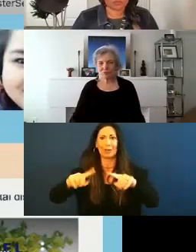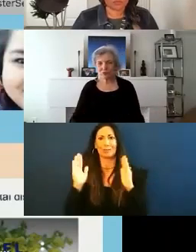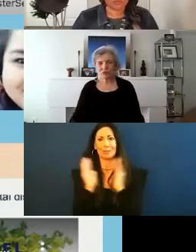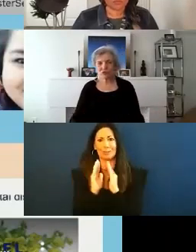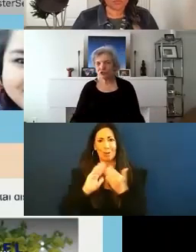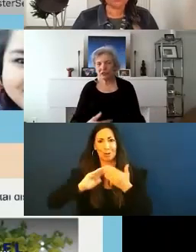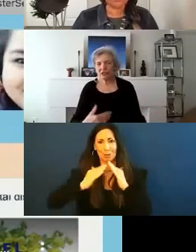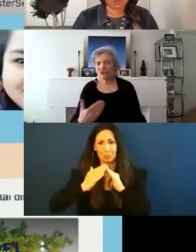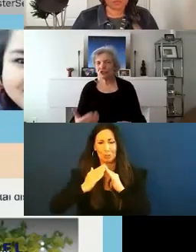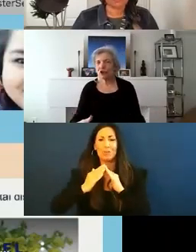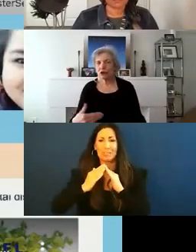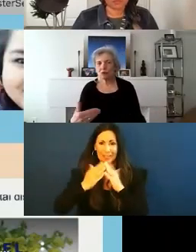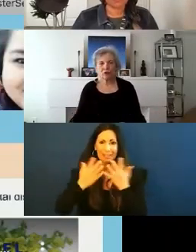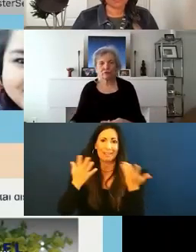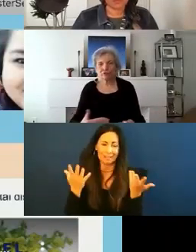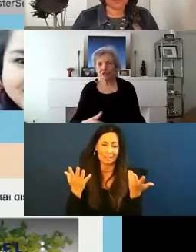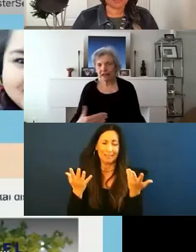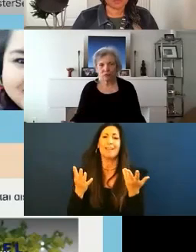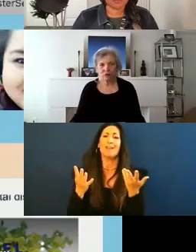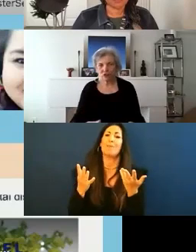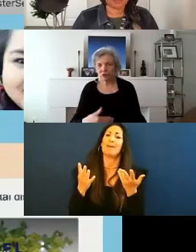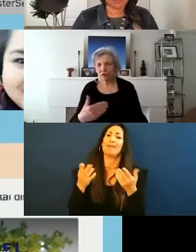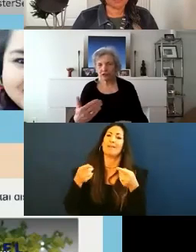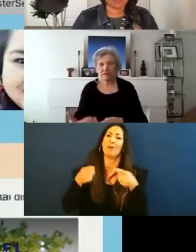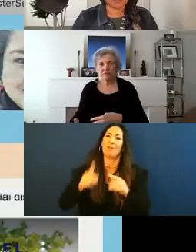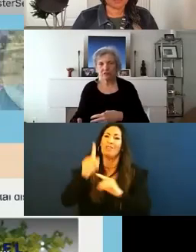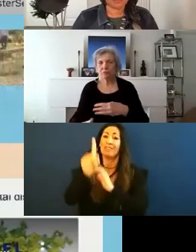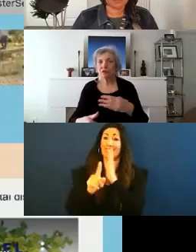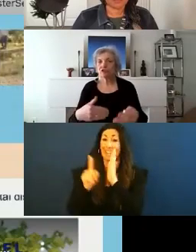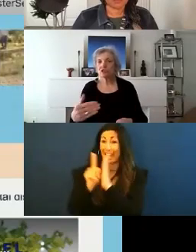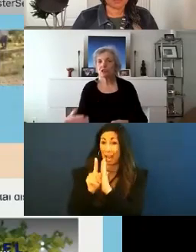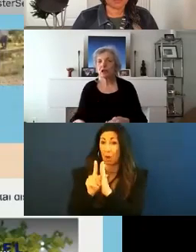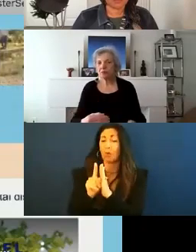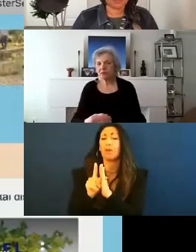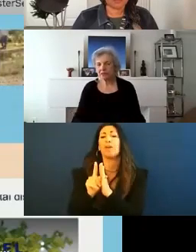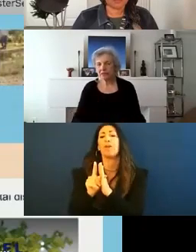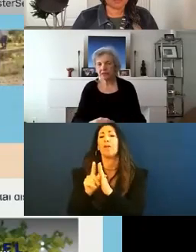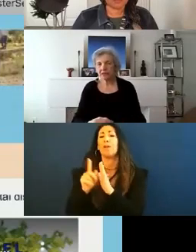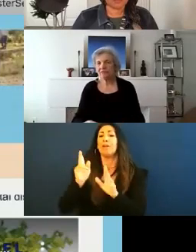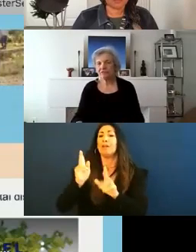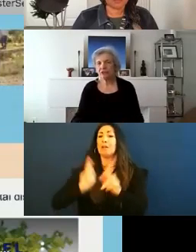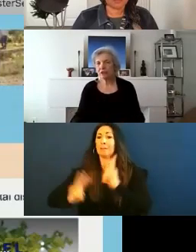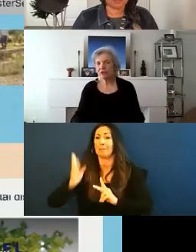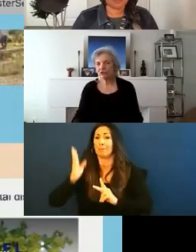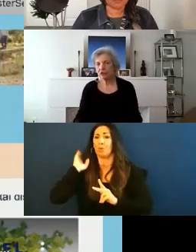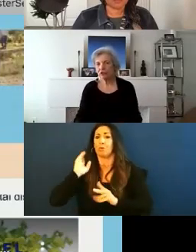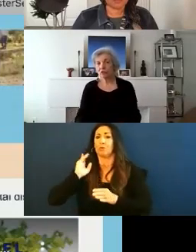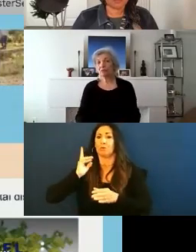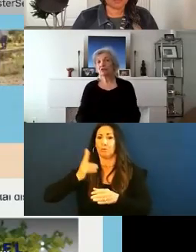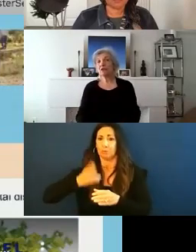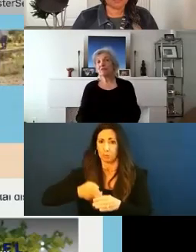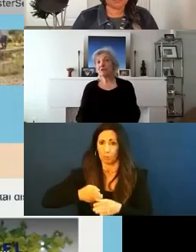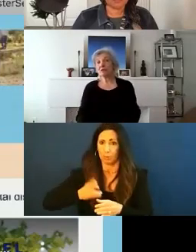this poster. Chances are over the hour you will have persons coming in at various